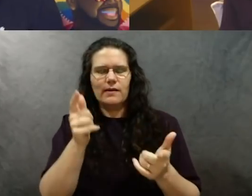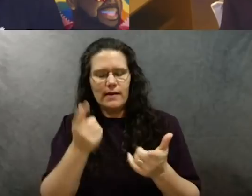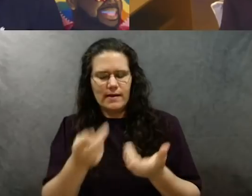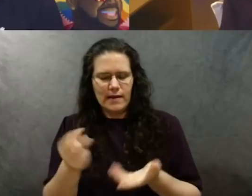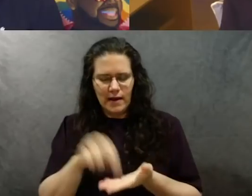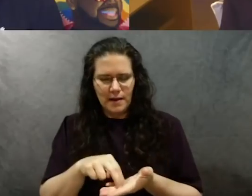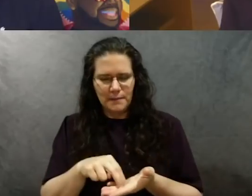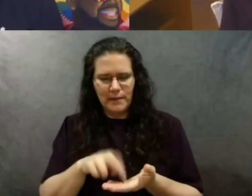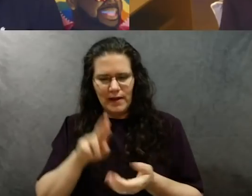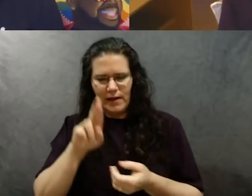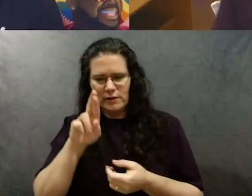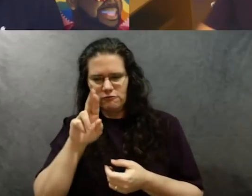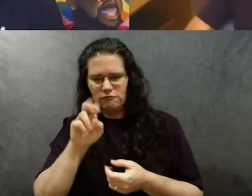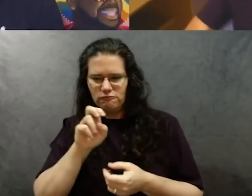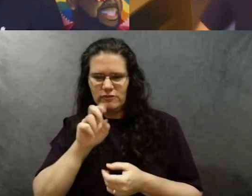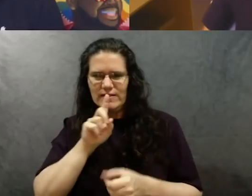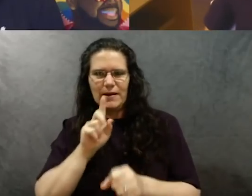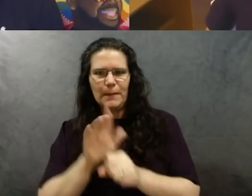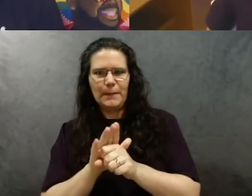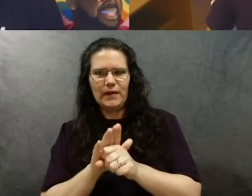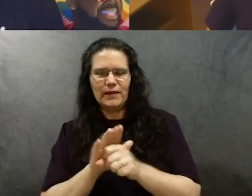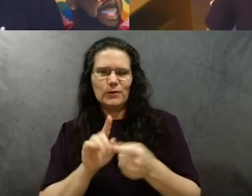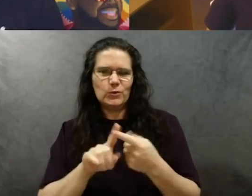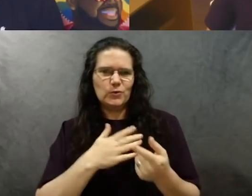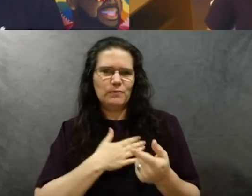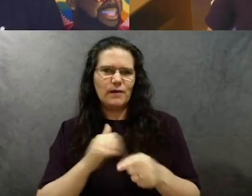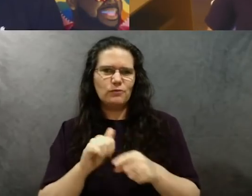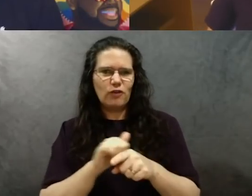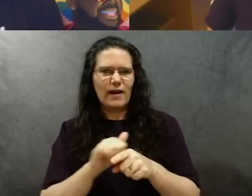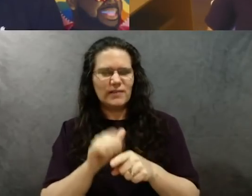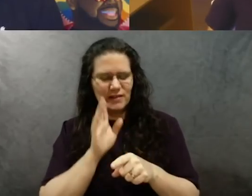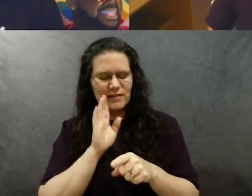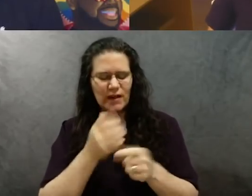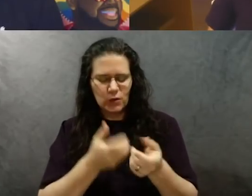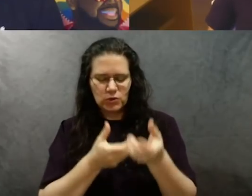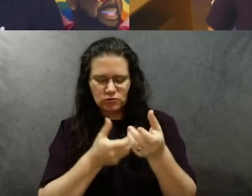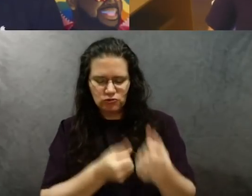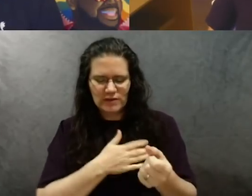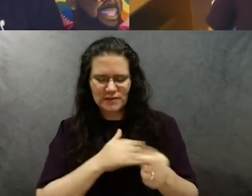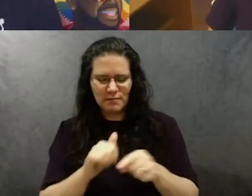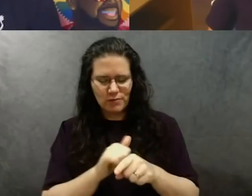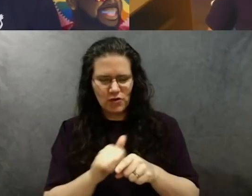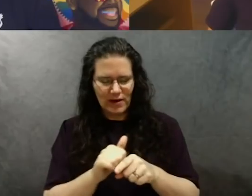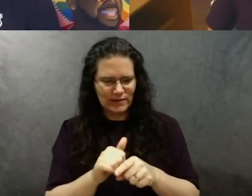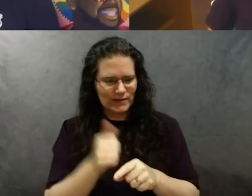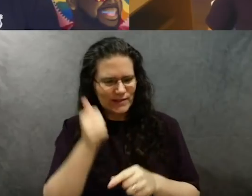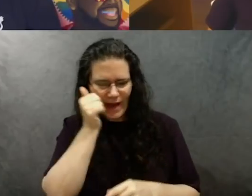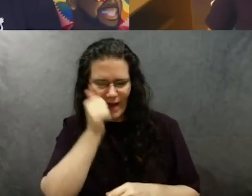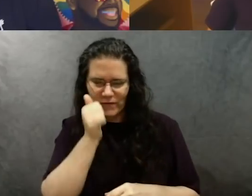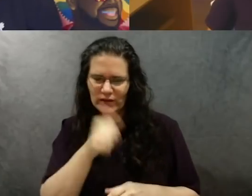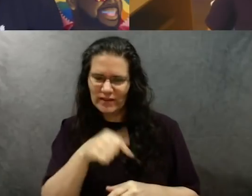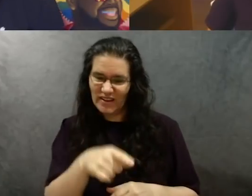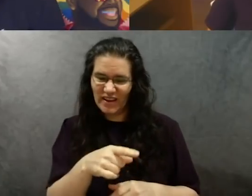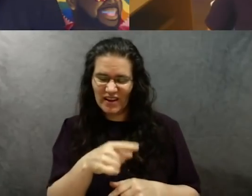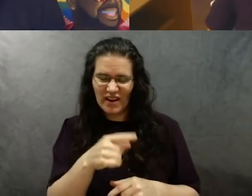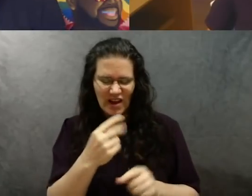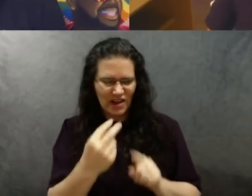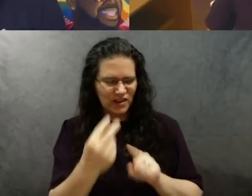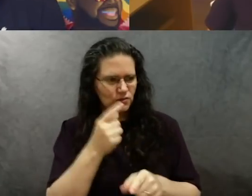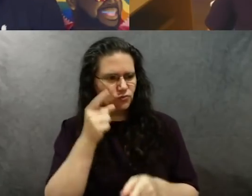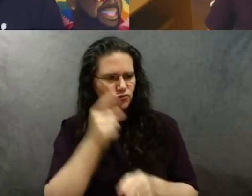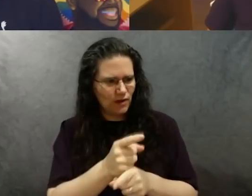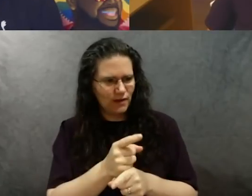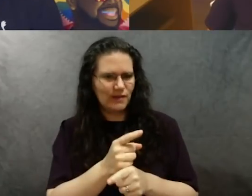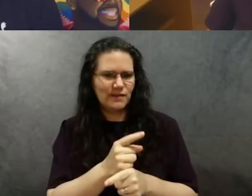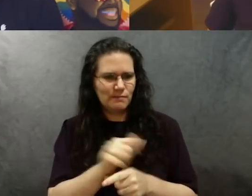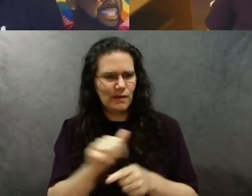my practice, you know, and saying, you know what, my practice has held me for almost 20 years, which is